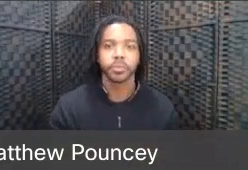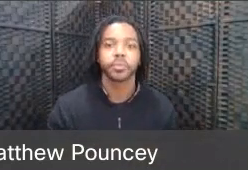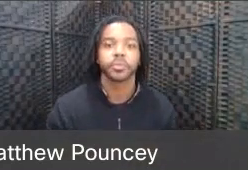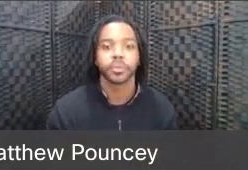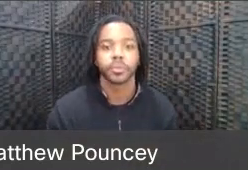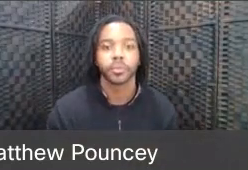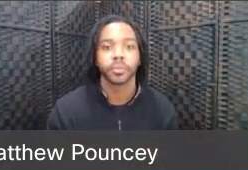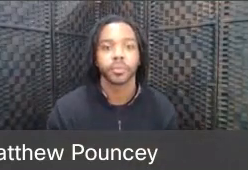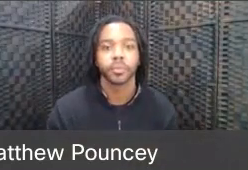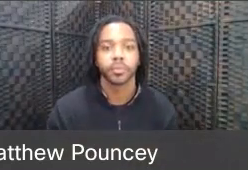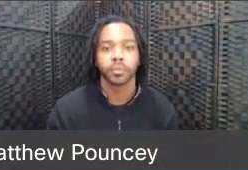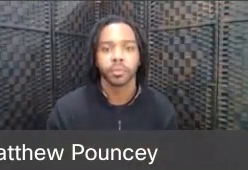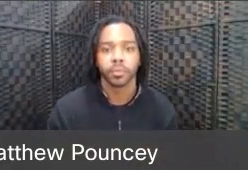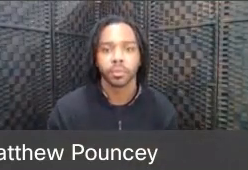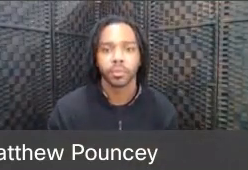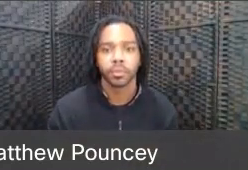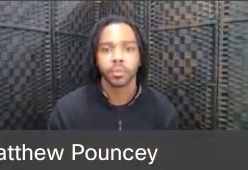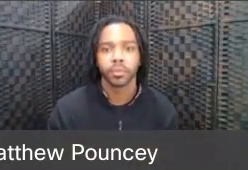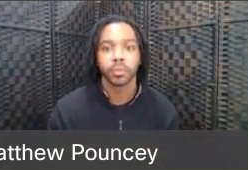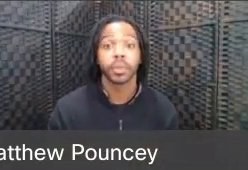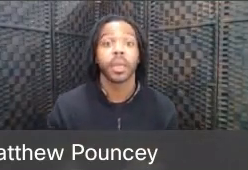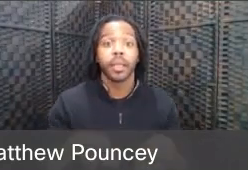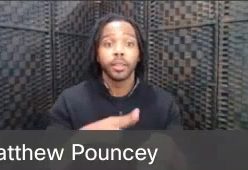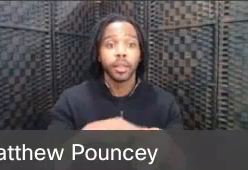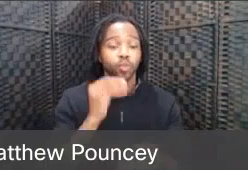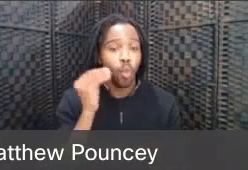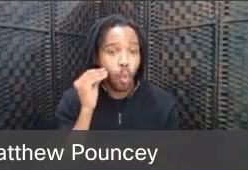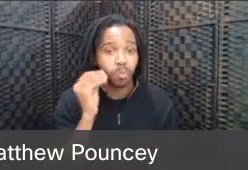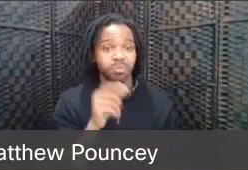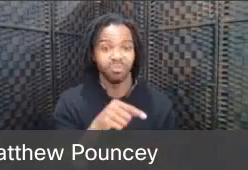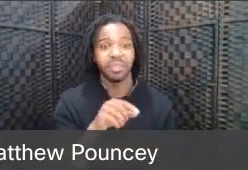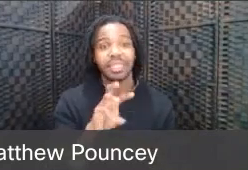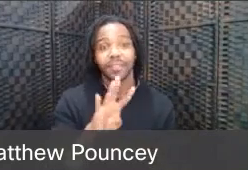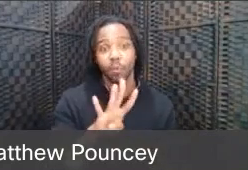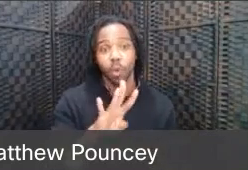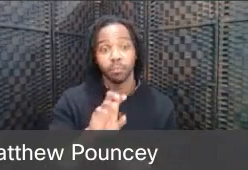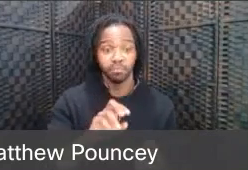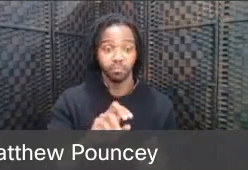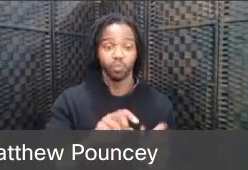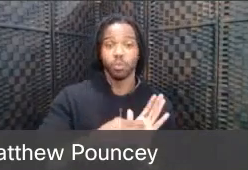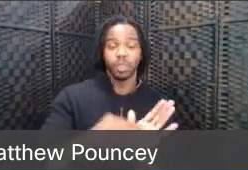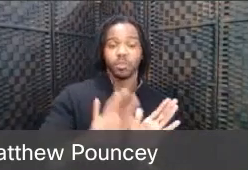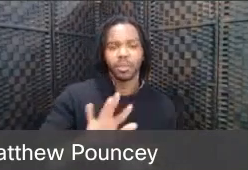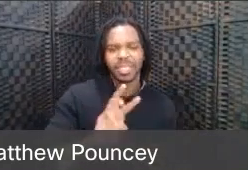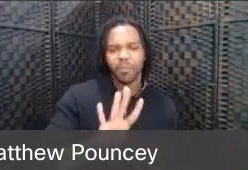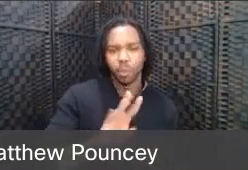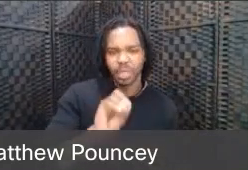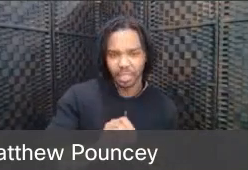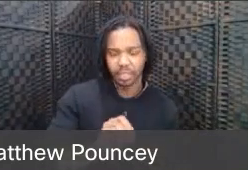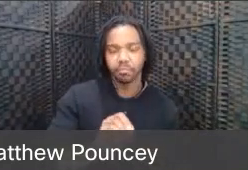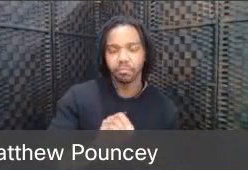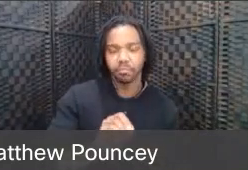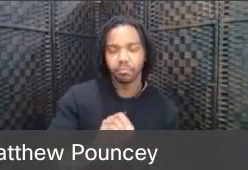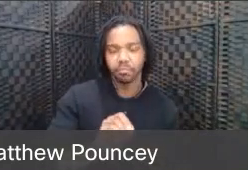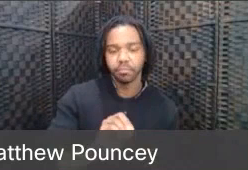In natural homes, the 64 people represent just about 7% of people in natural homes. Of those, we